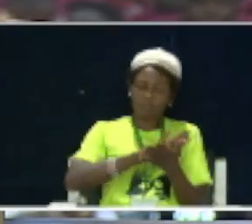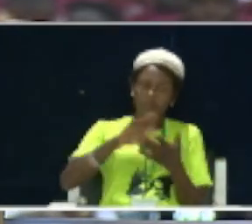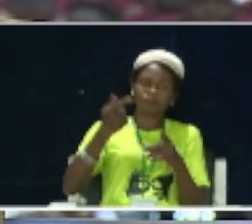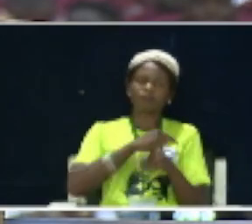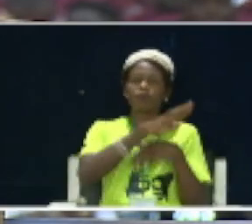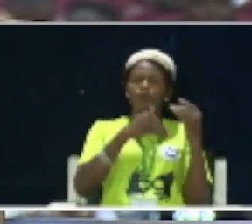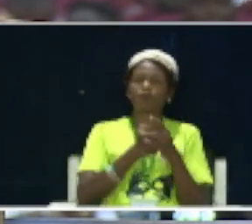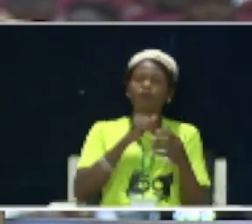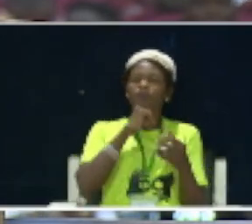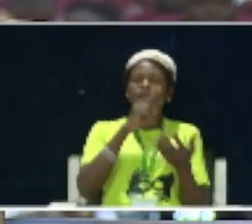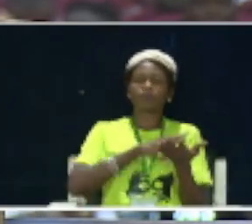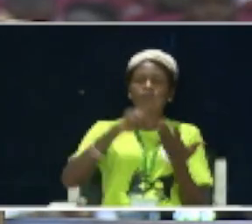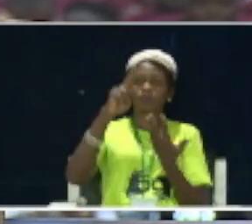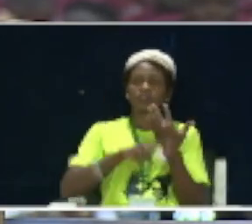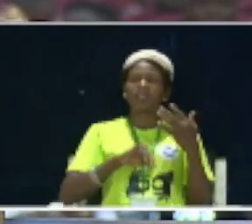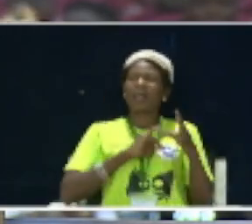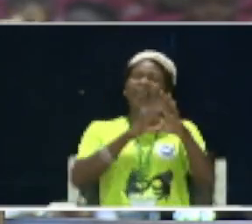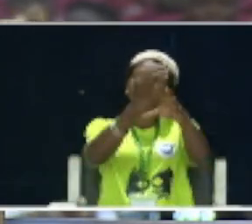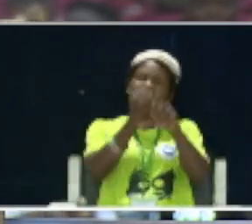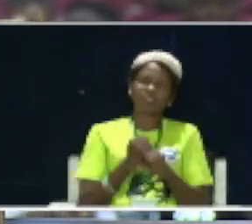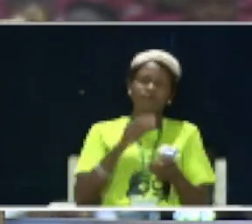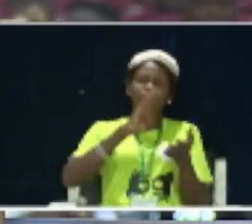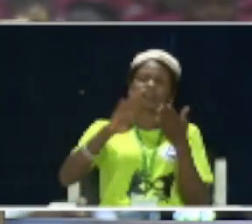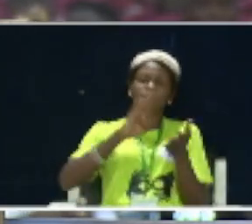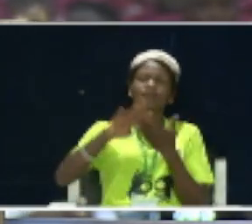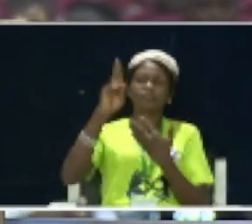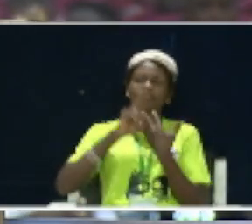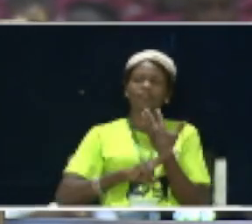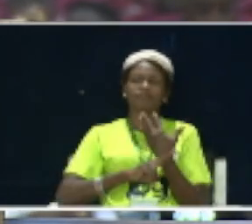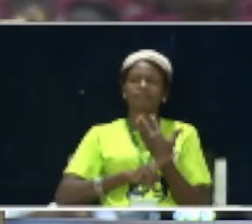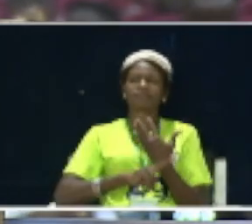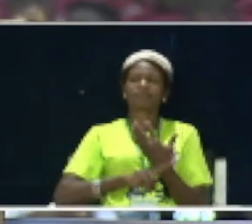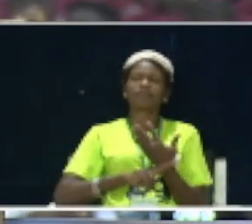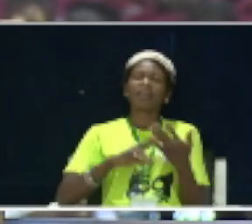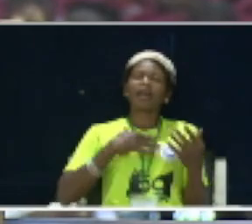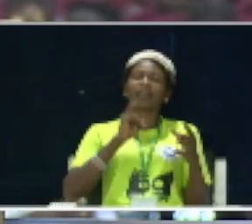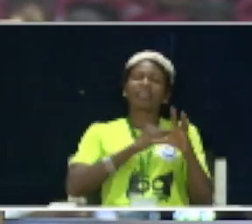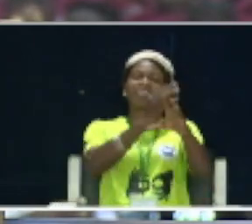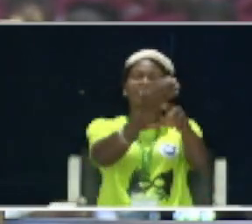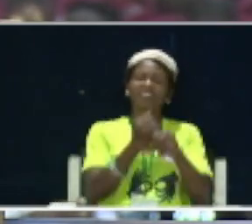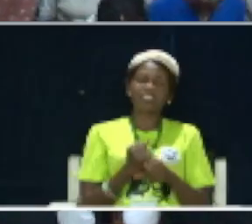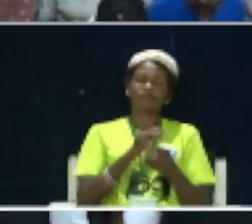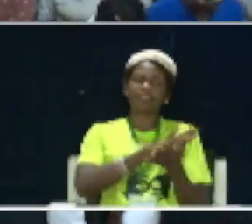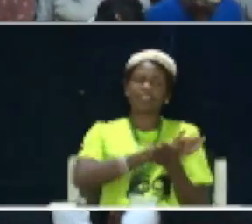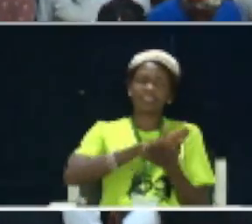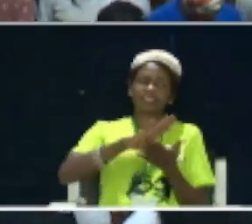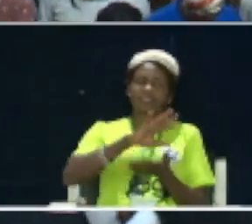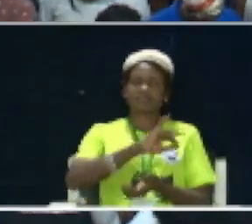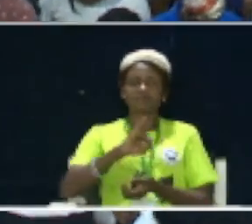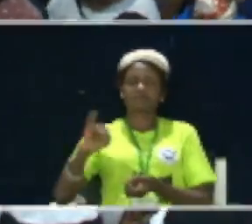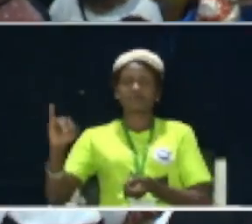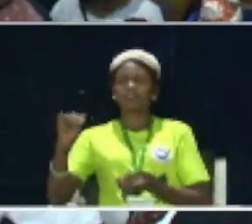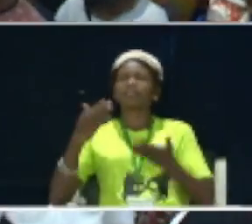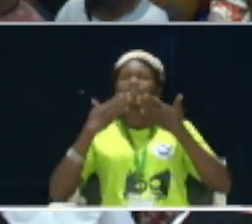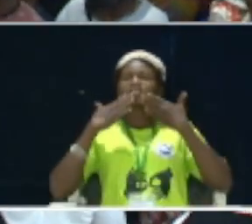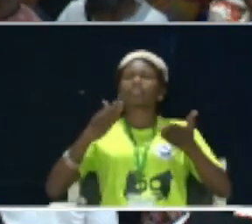unrighteousness, I receive forgiveness and I receive cleansing. Thank